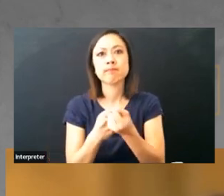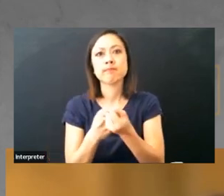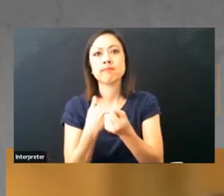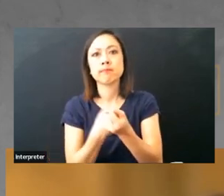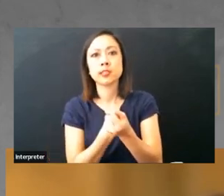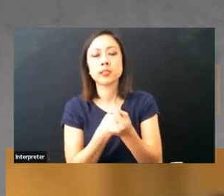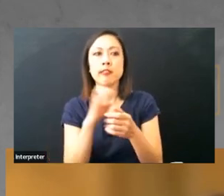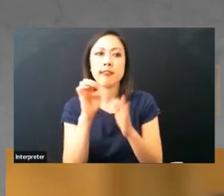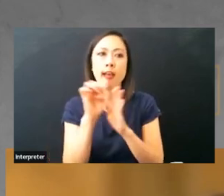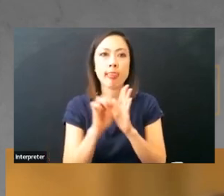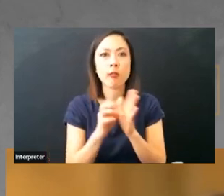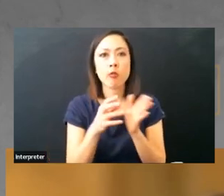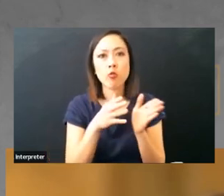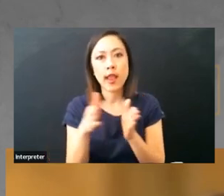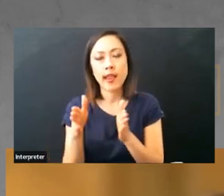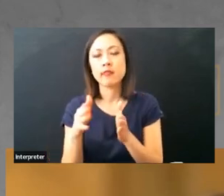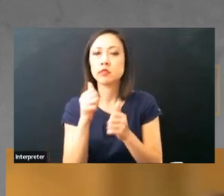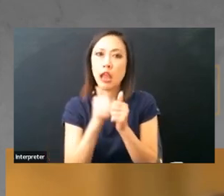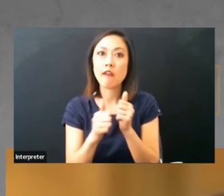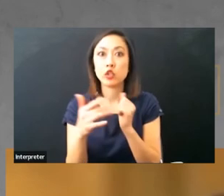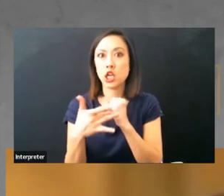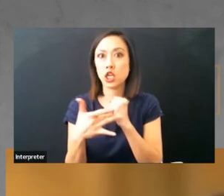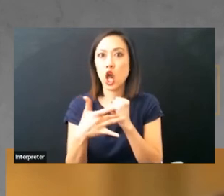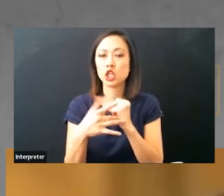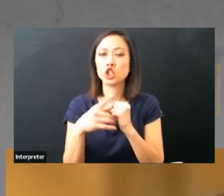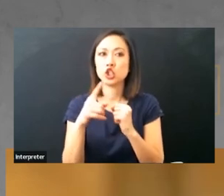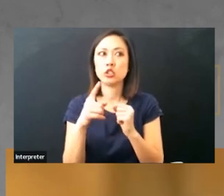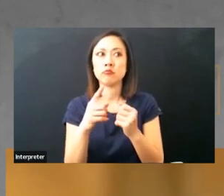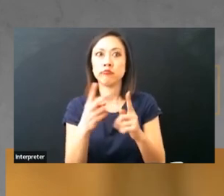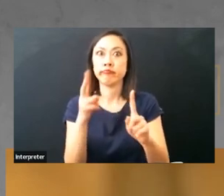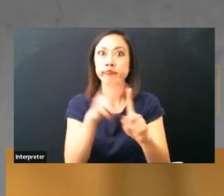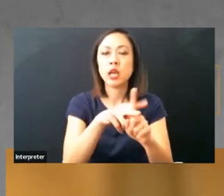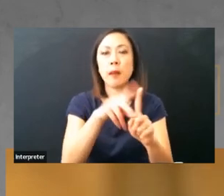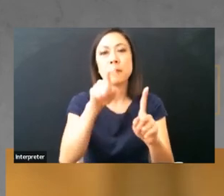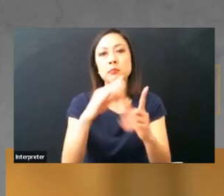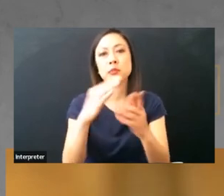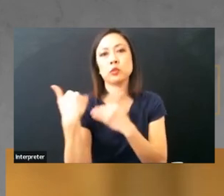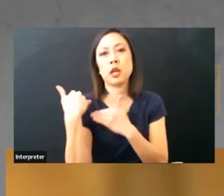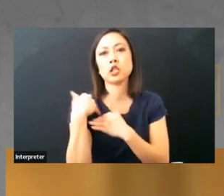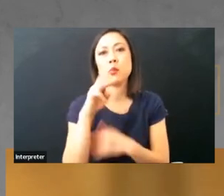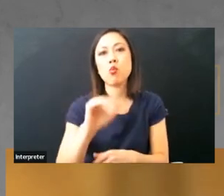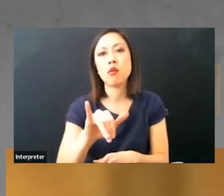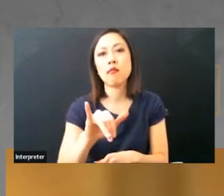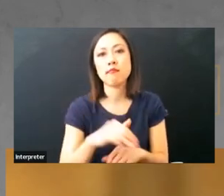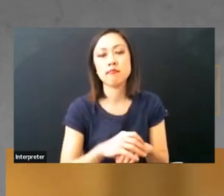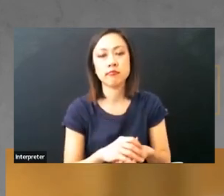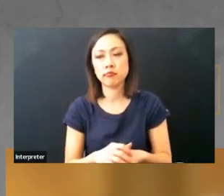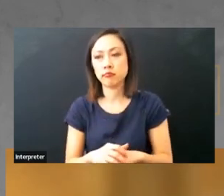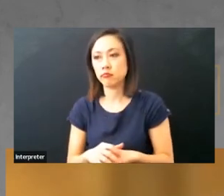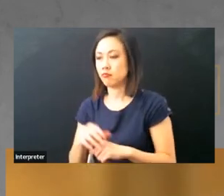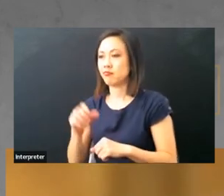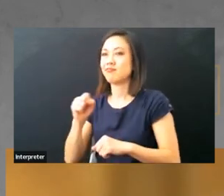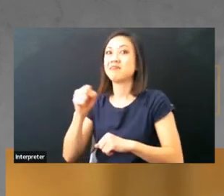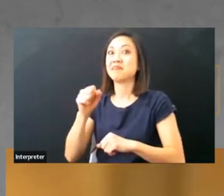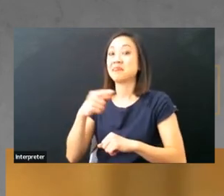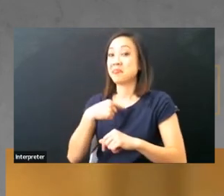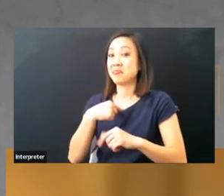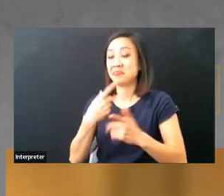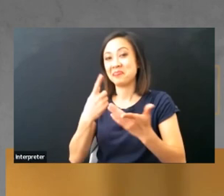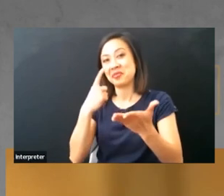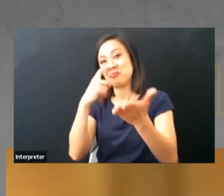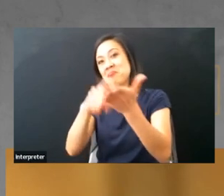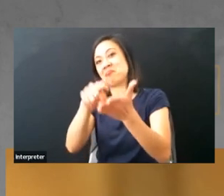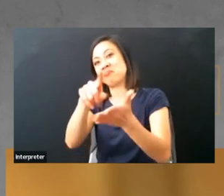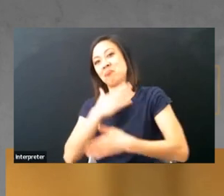technology, needs to be responsibly applied. Well, wonderful, Ruth. I can tell that you're having a wonderful time at Google